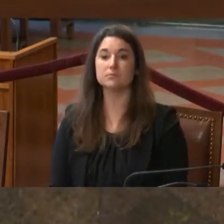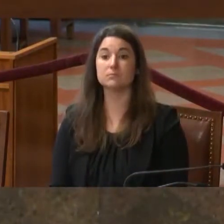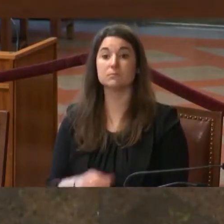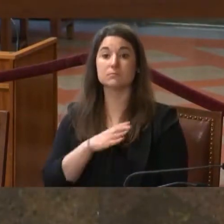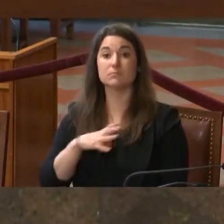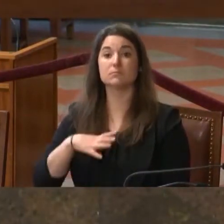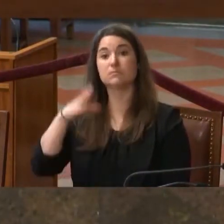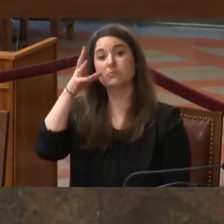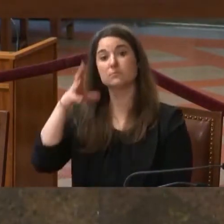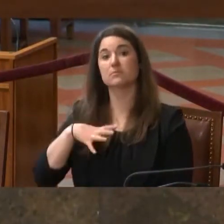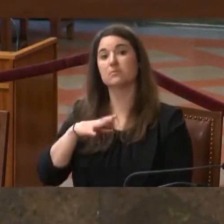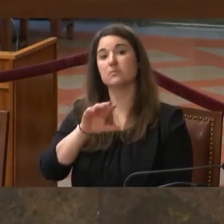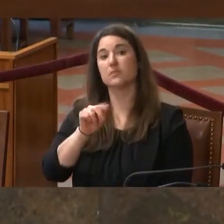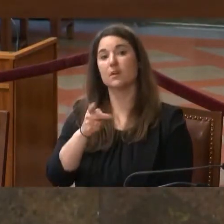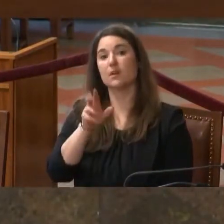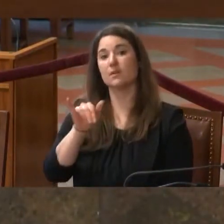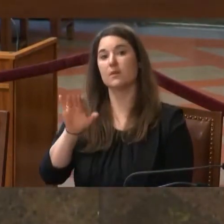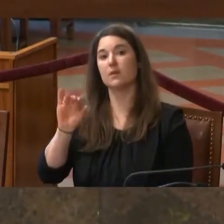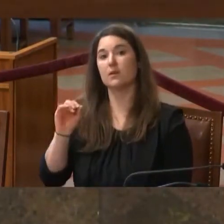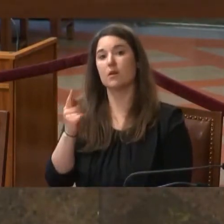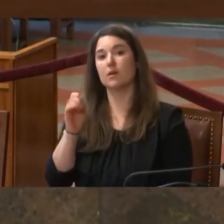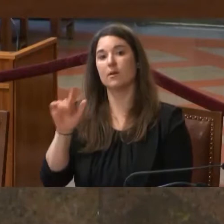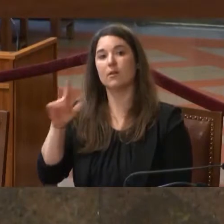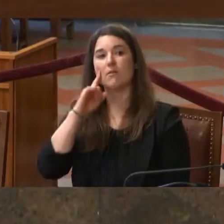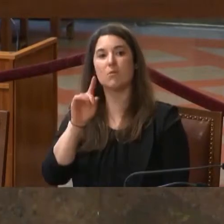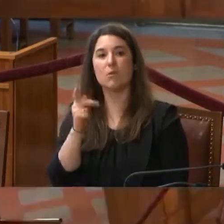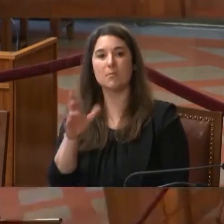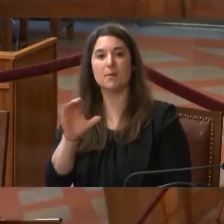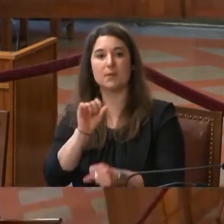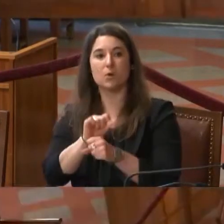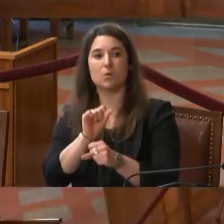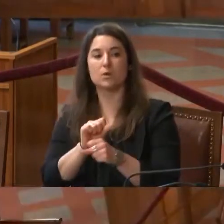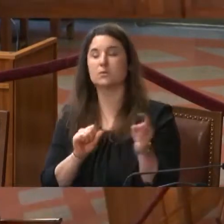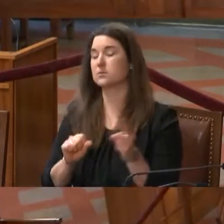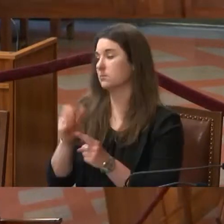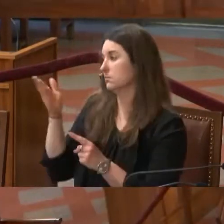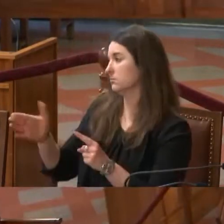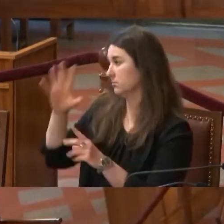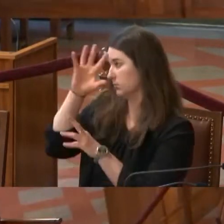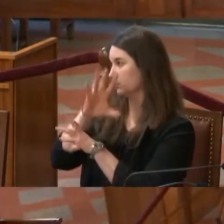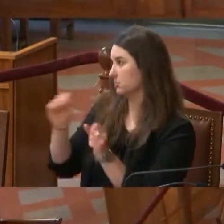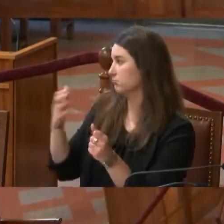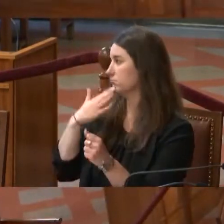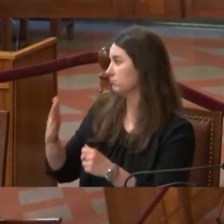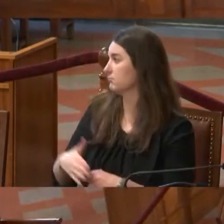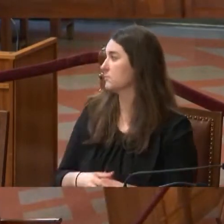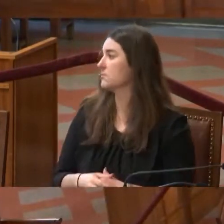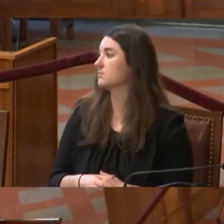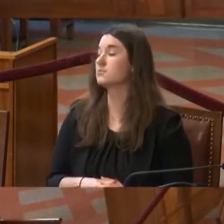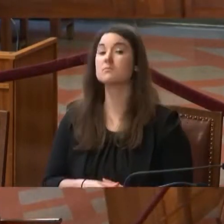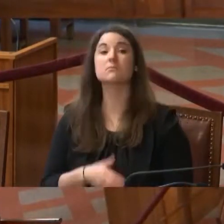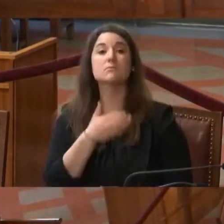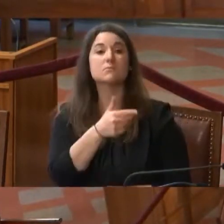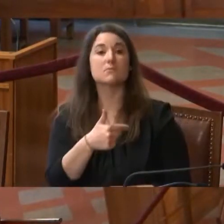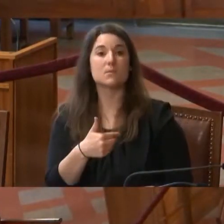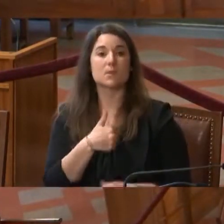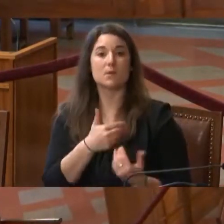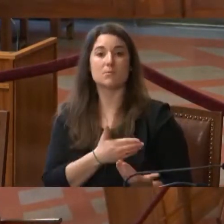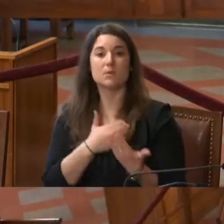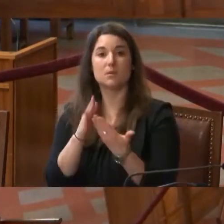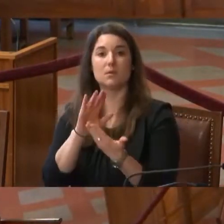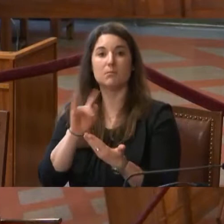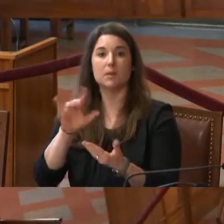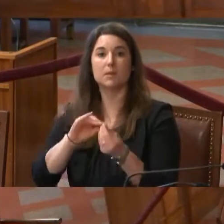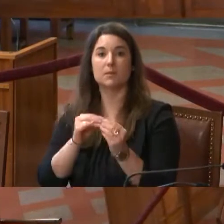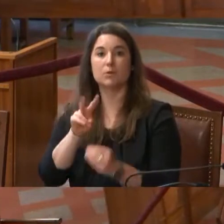Councilman Anthony Coghill, Committee on Public Works. Madam President. Thank you, Councilman. Councilman Coghill presents Bill